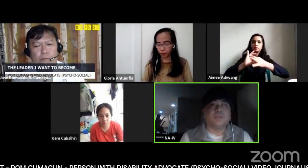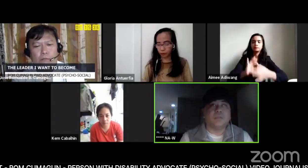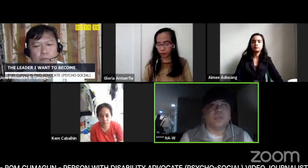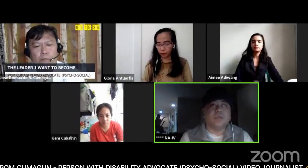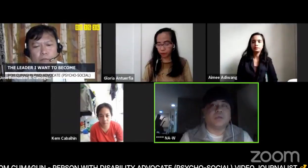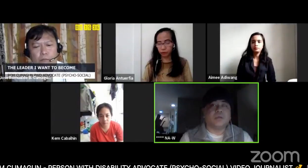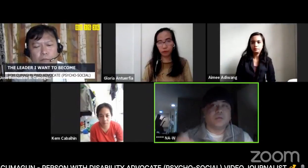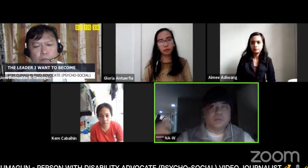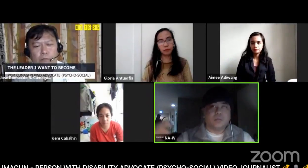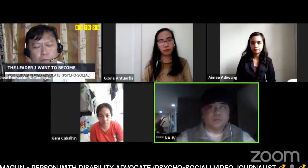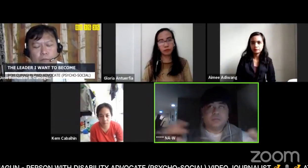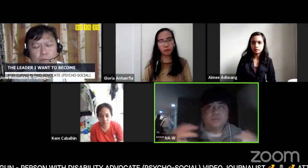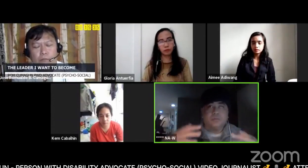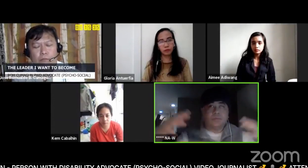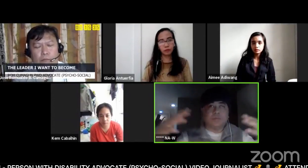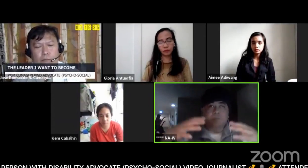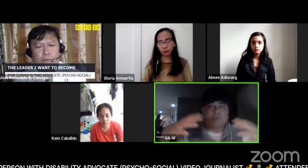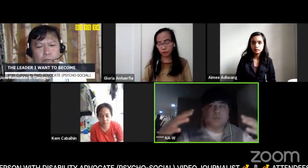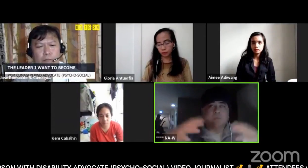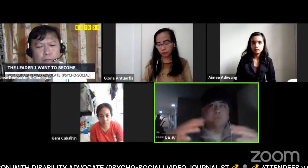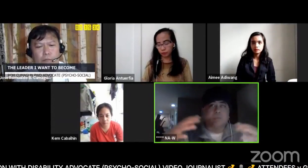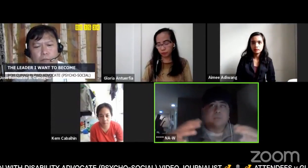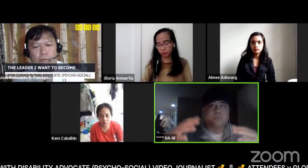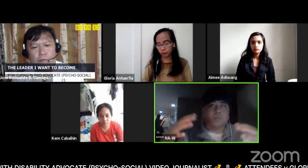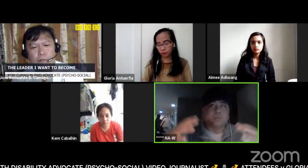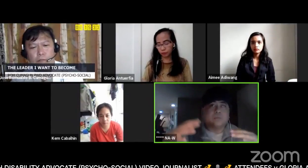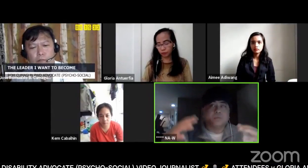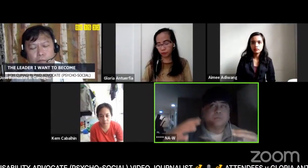elevate their